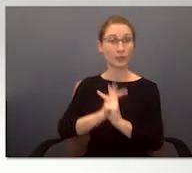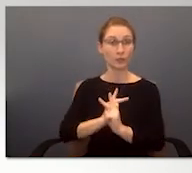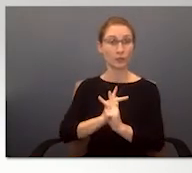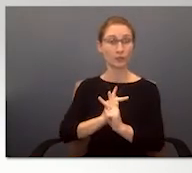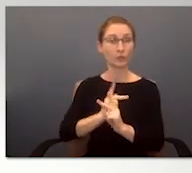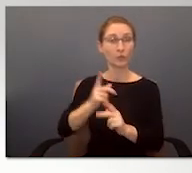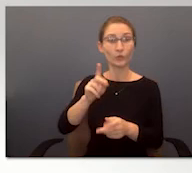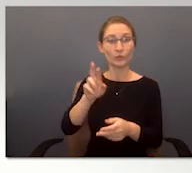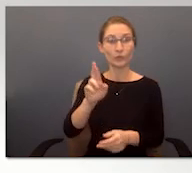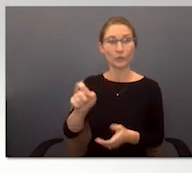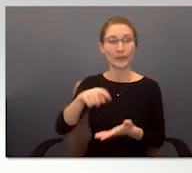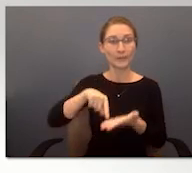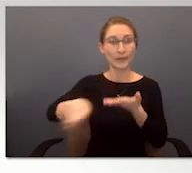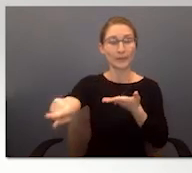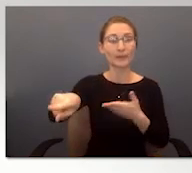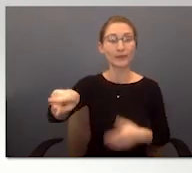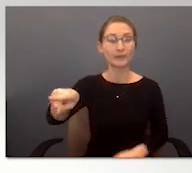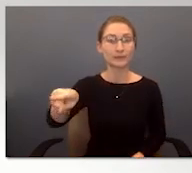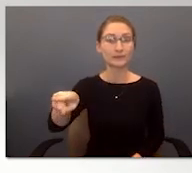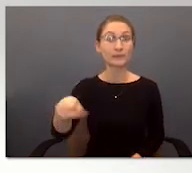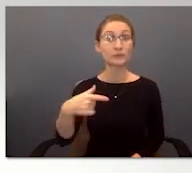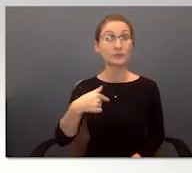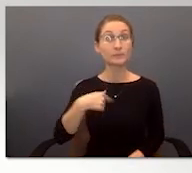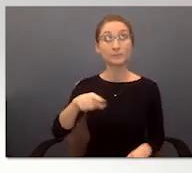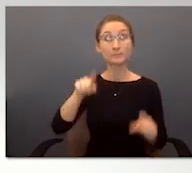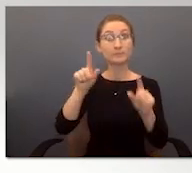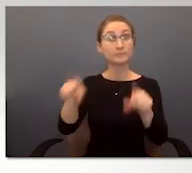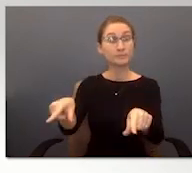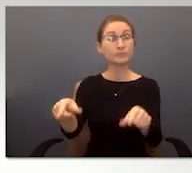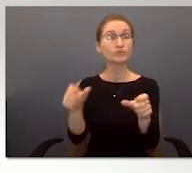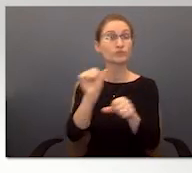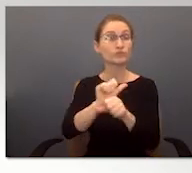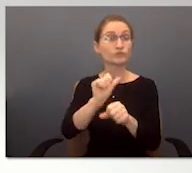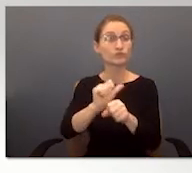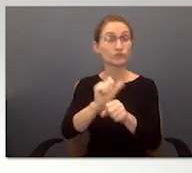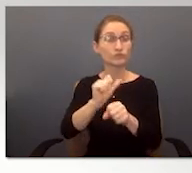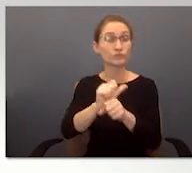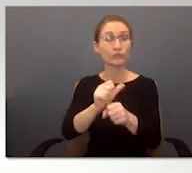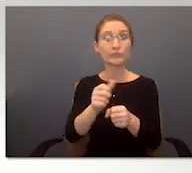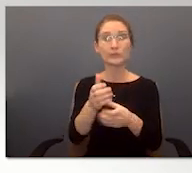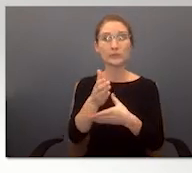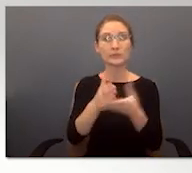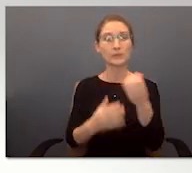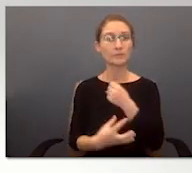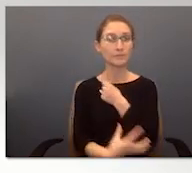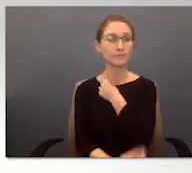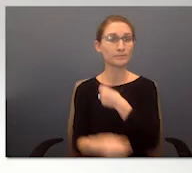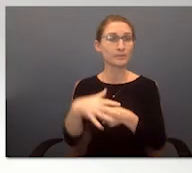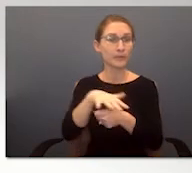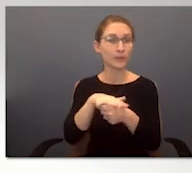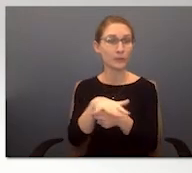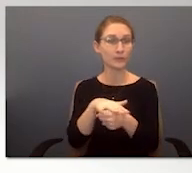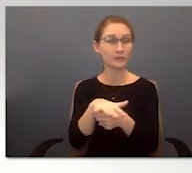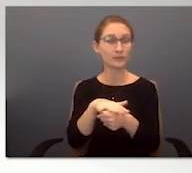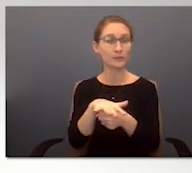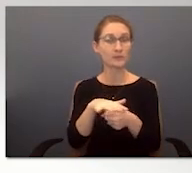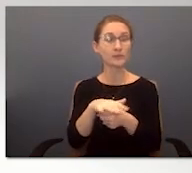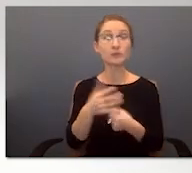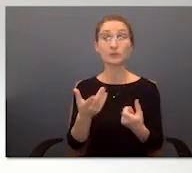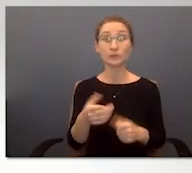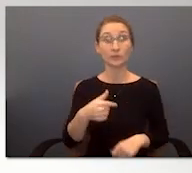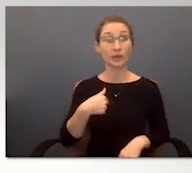loan forgiveness, I would agree to go work in an underserved area somewhere in the United States. And so after interviewing all